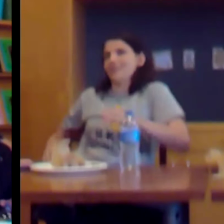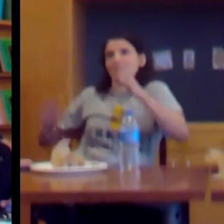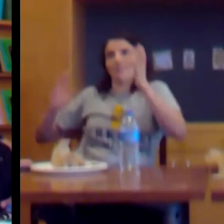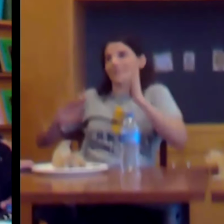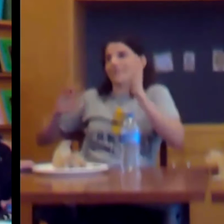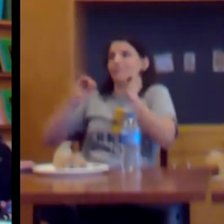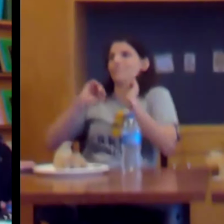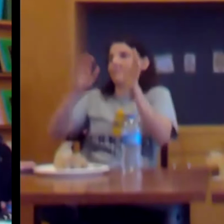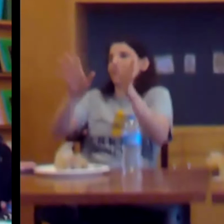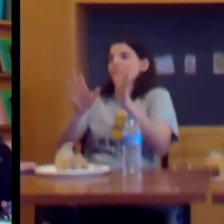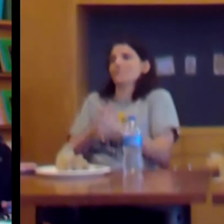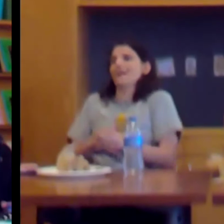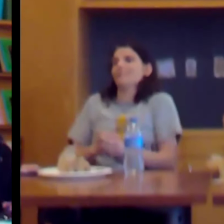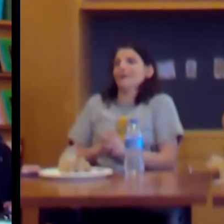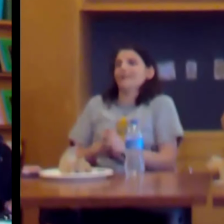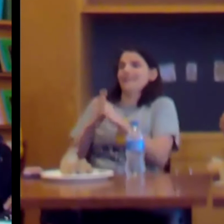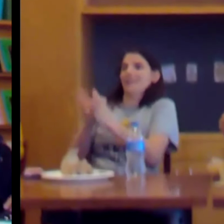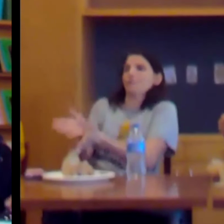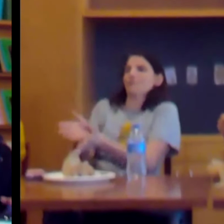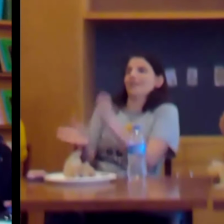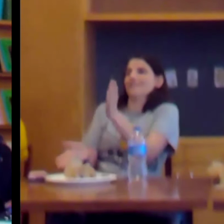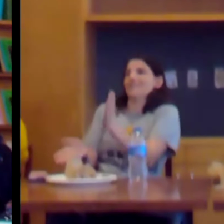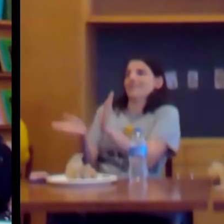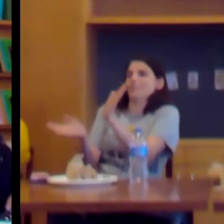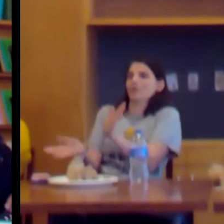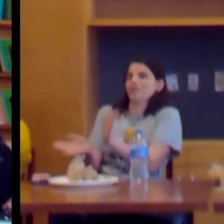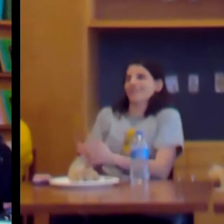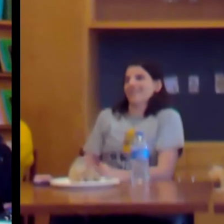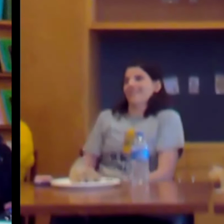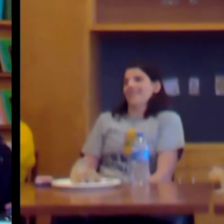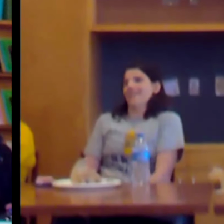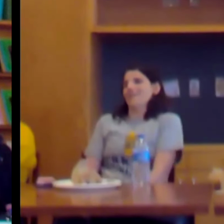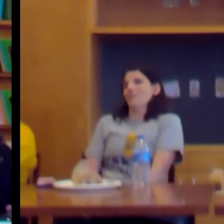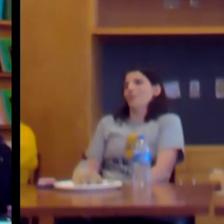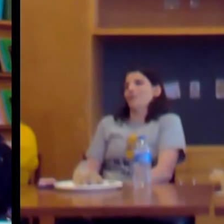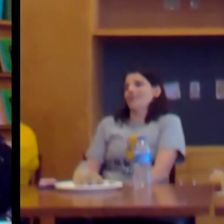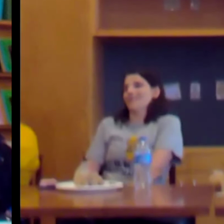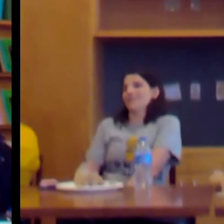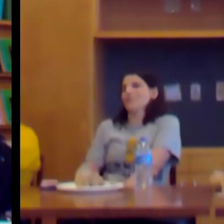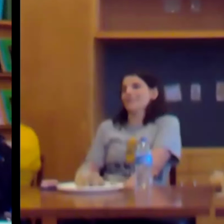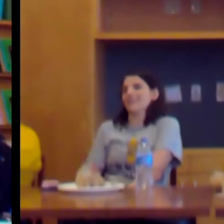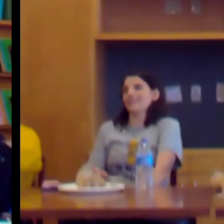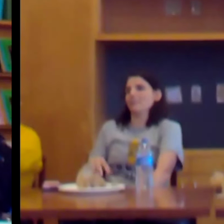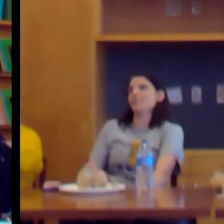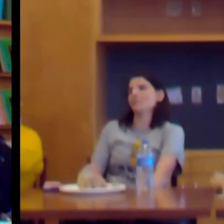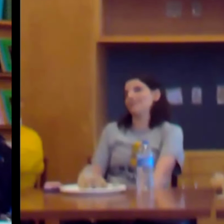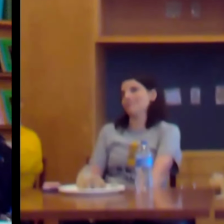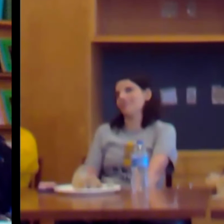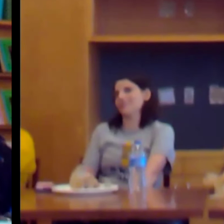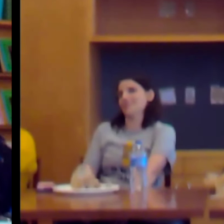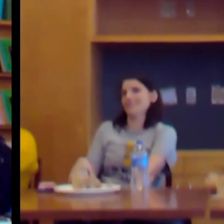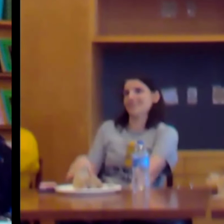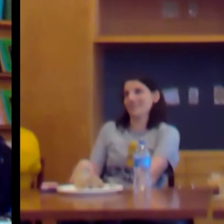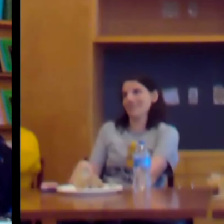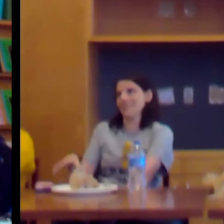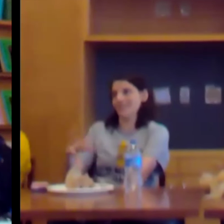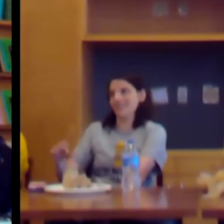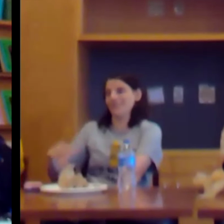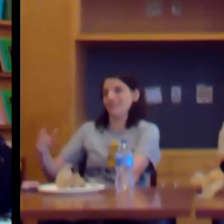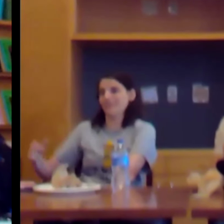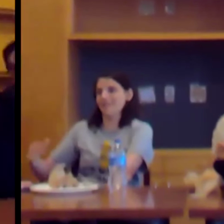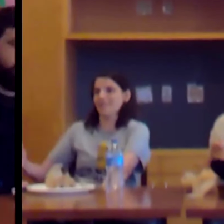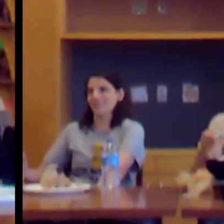like standardized. They just like, yep, we ran it through this pipeline. Here's what we got. See, it works. And no one is doing exactly what we're doing, but the question is